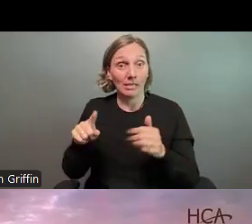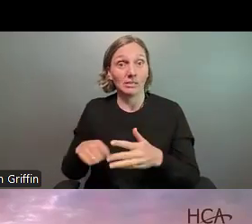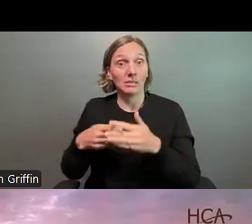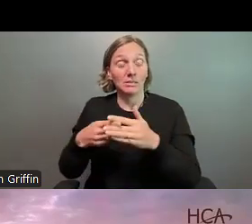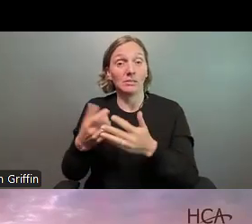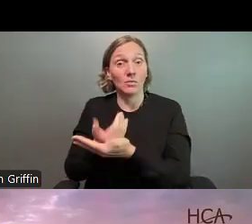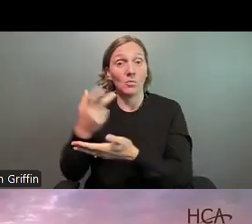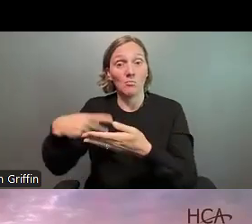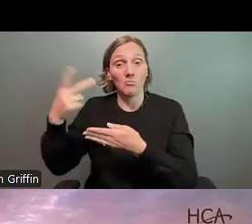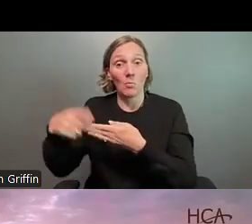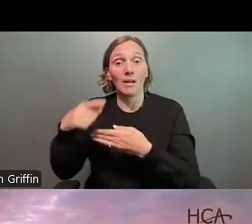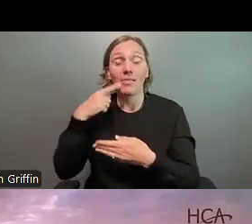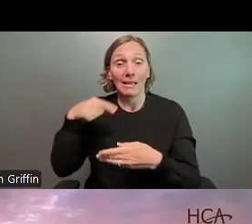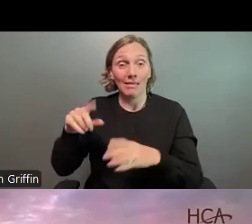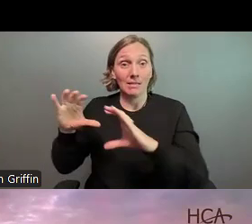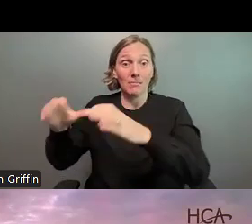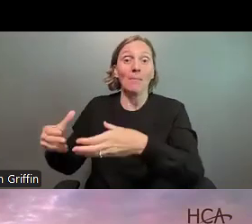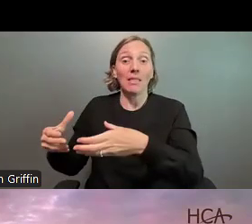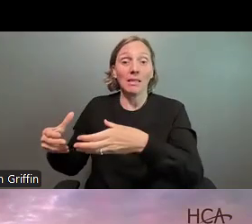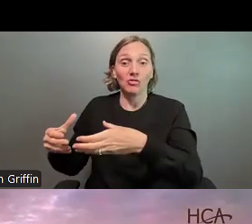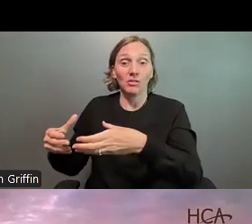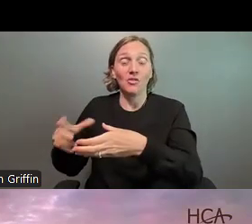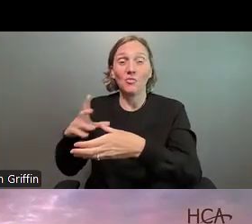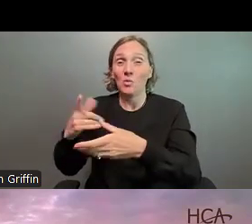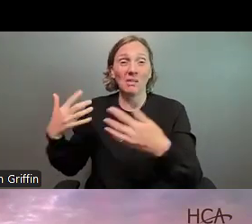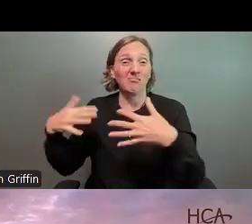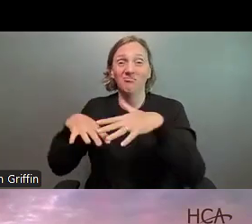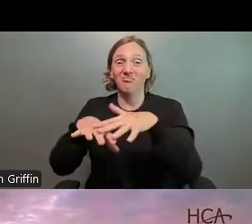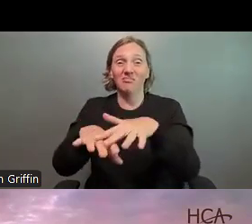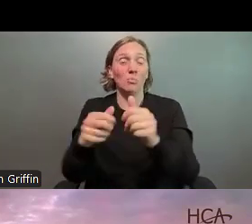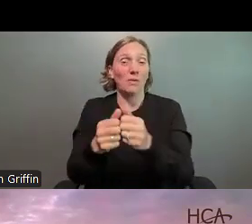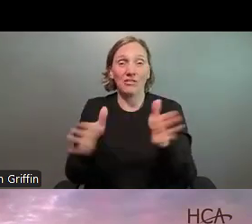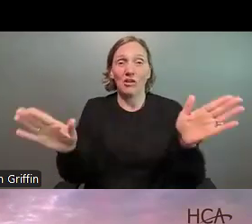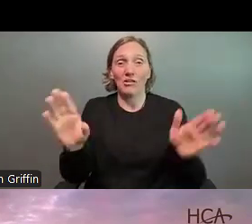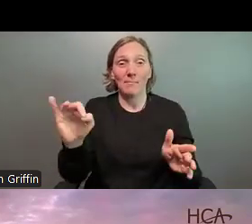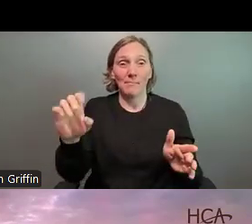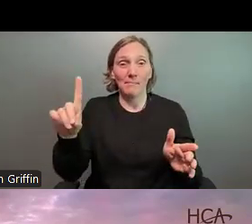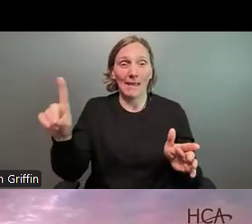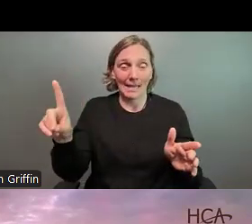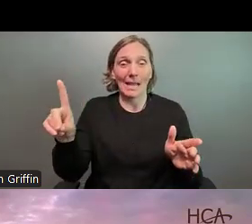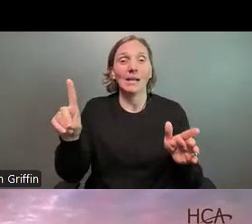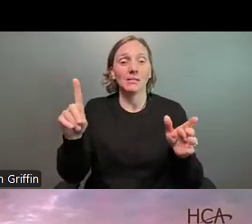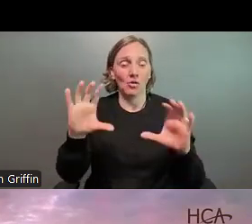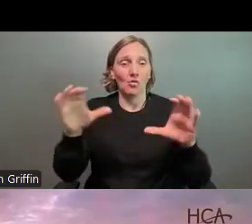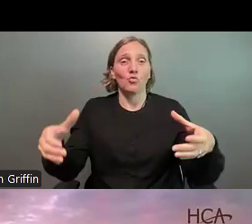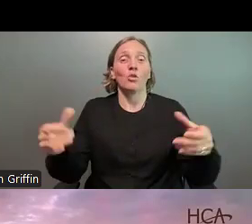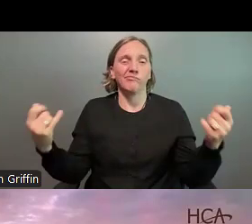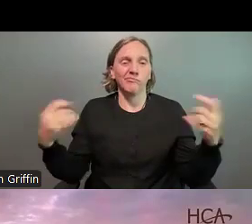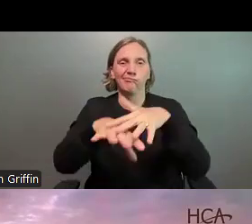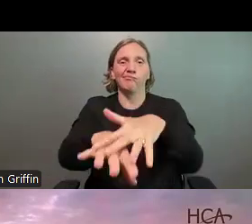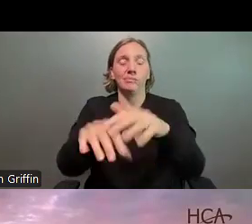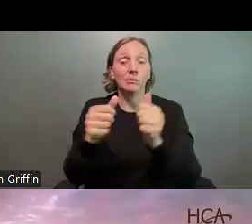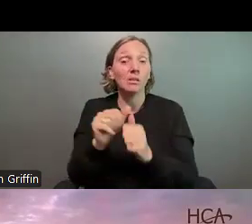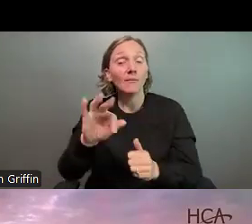this population is going to be rolled in with the general Medicaid population. So that is the good news. If you have a specific